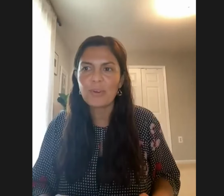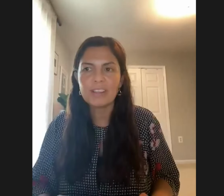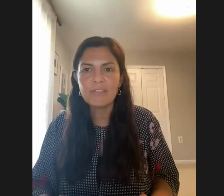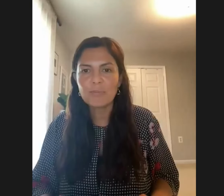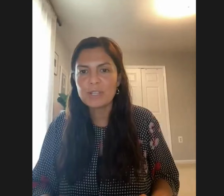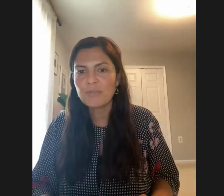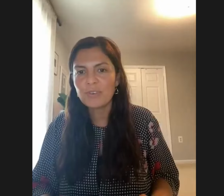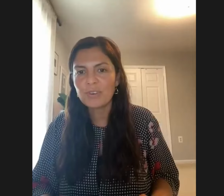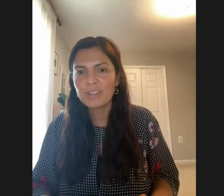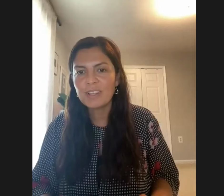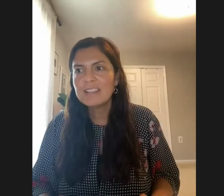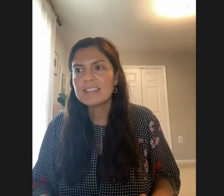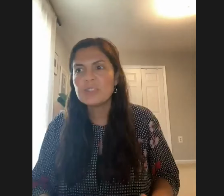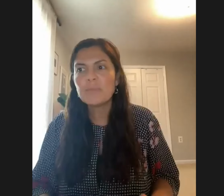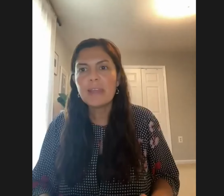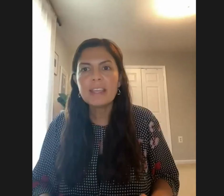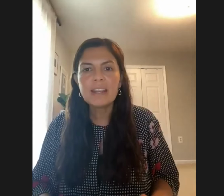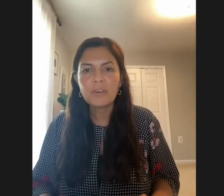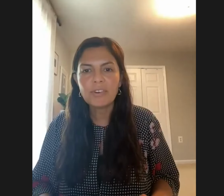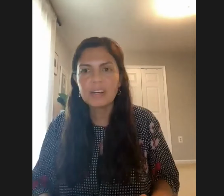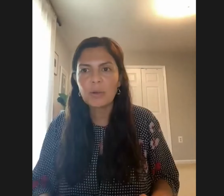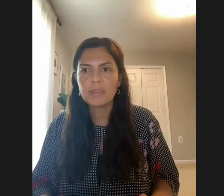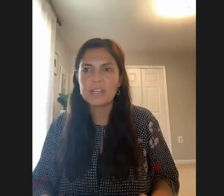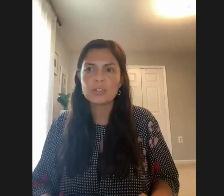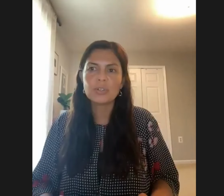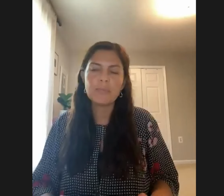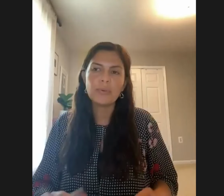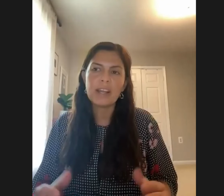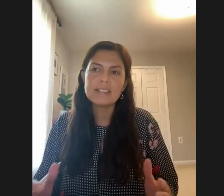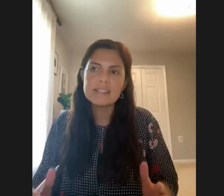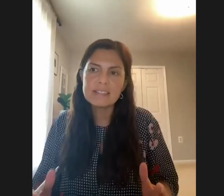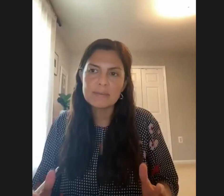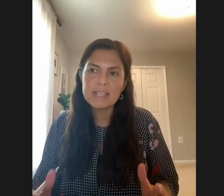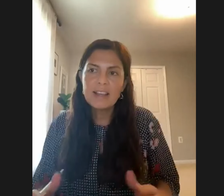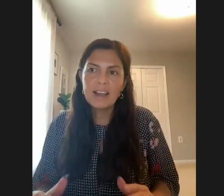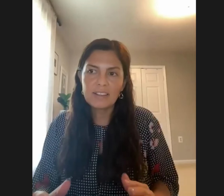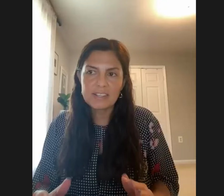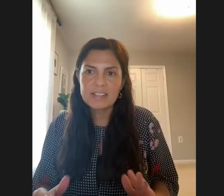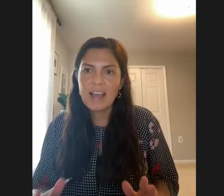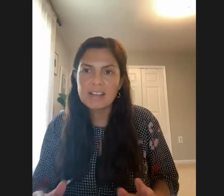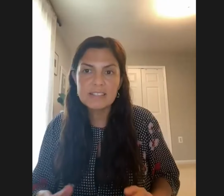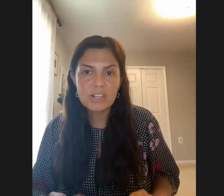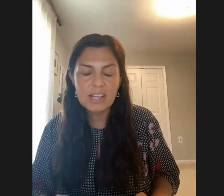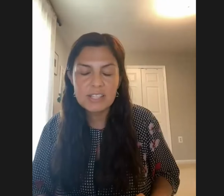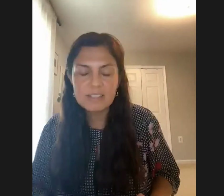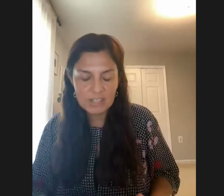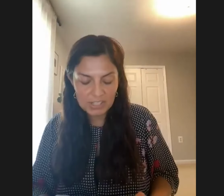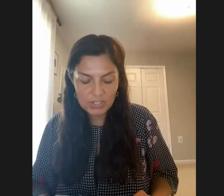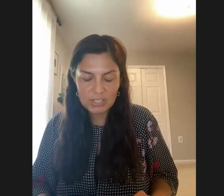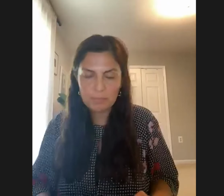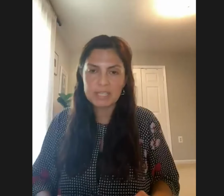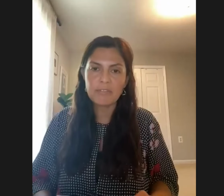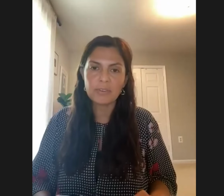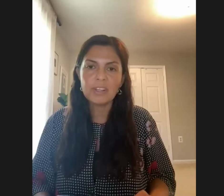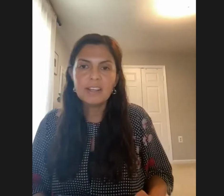and providing information for decision making and offering recommendations on improving health systems and addressing access